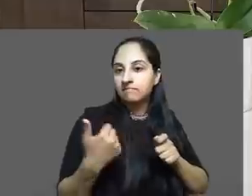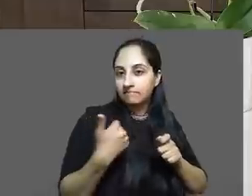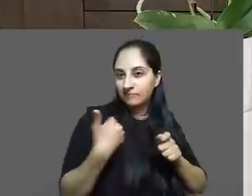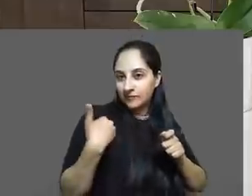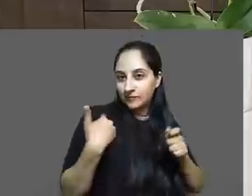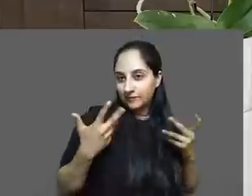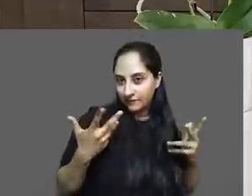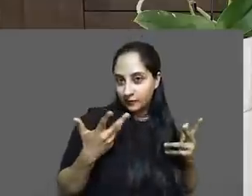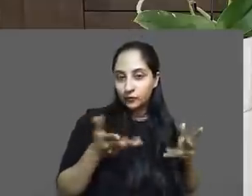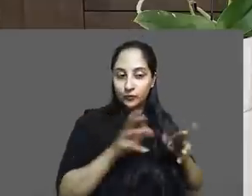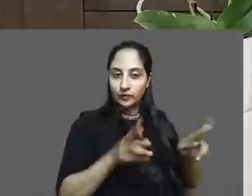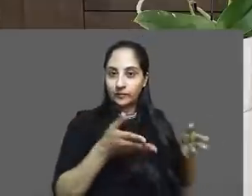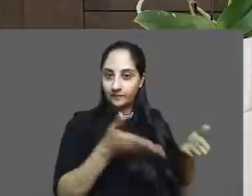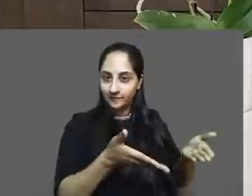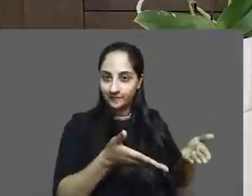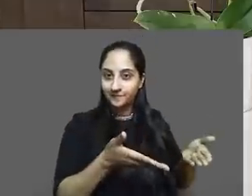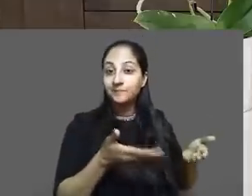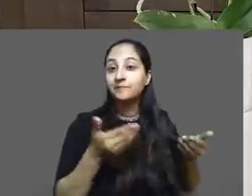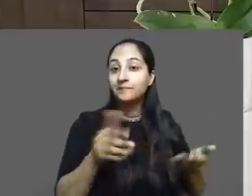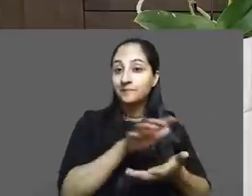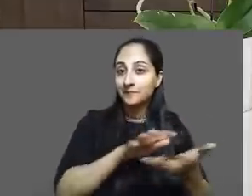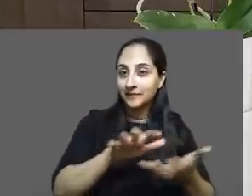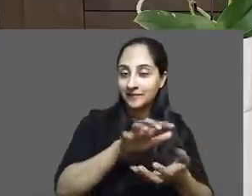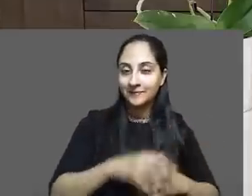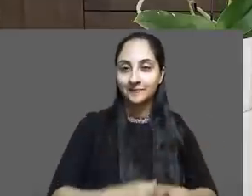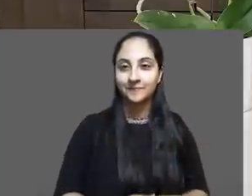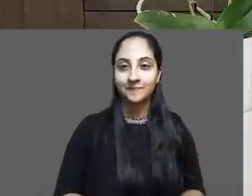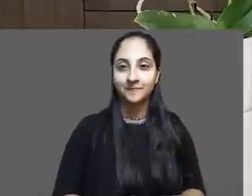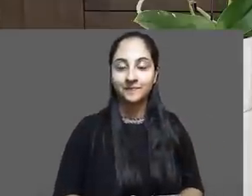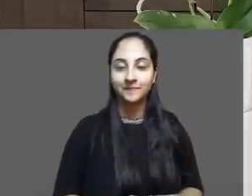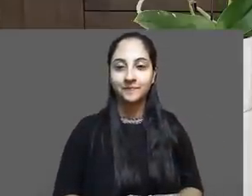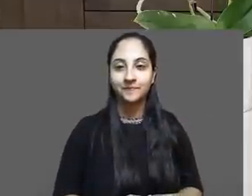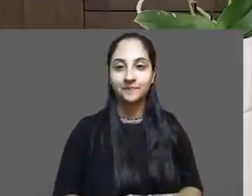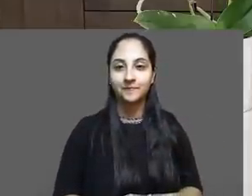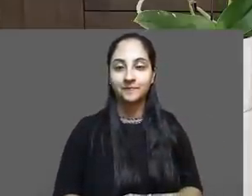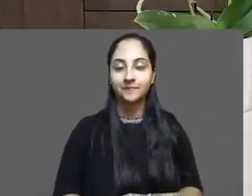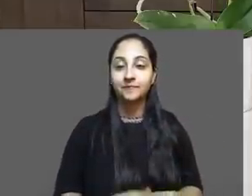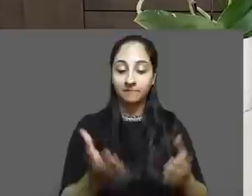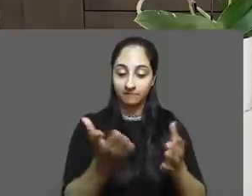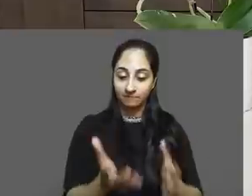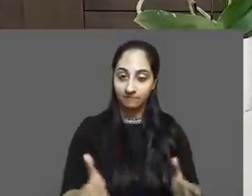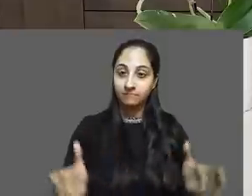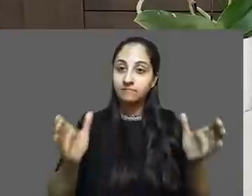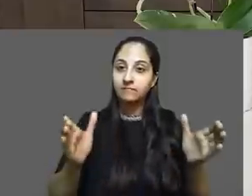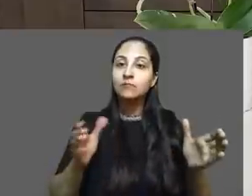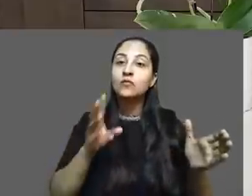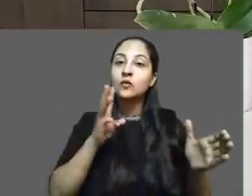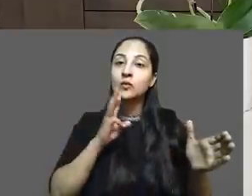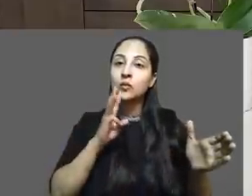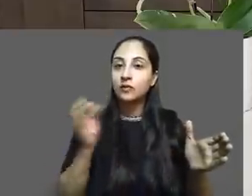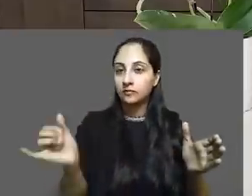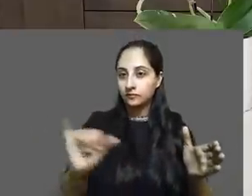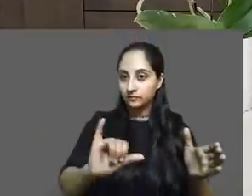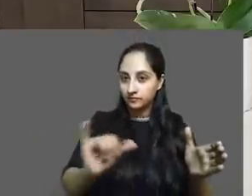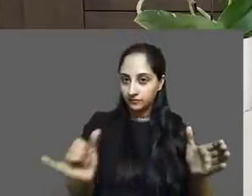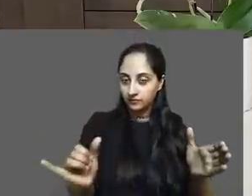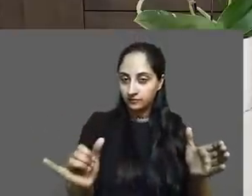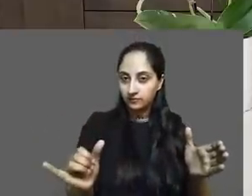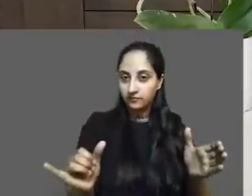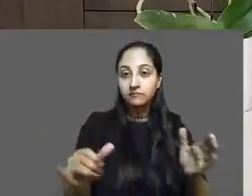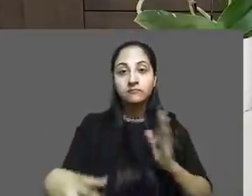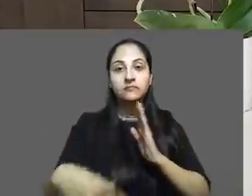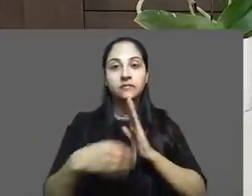you now, and we will just start mixing them together. I have some water already